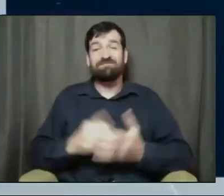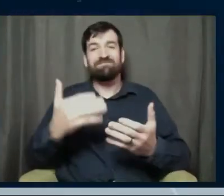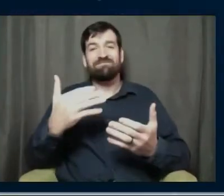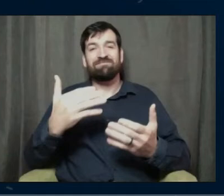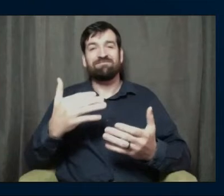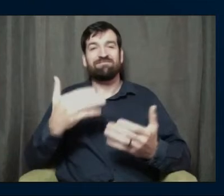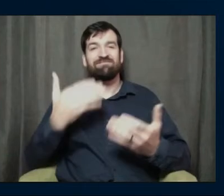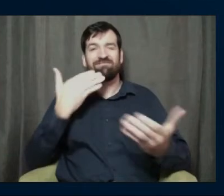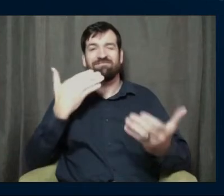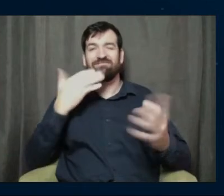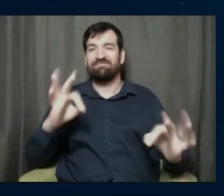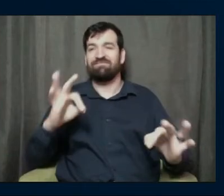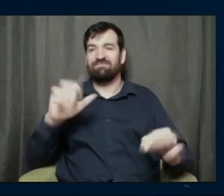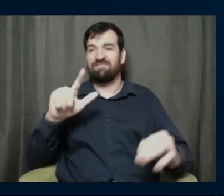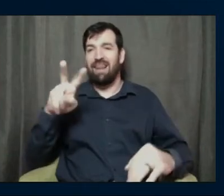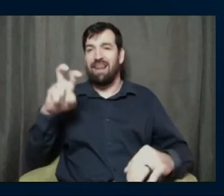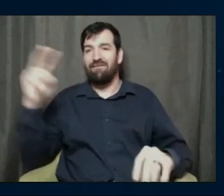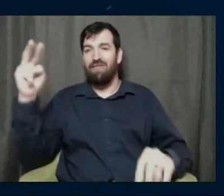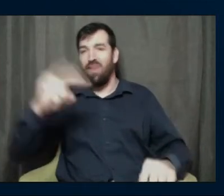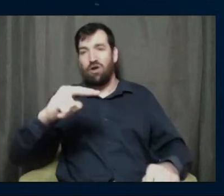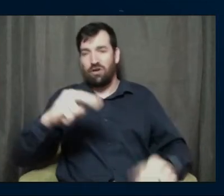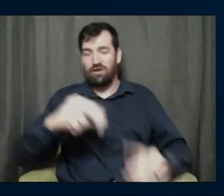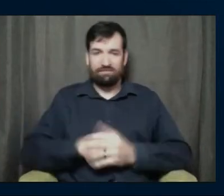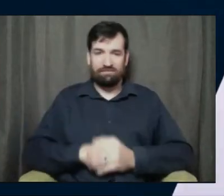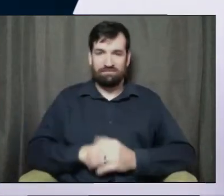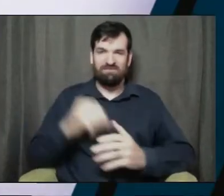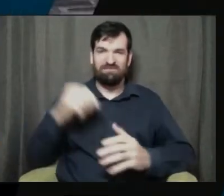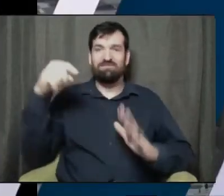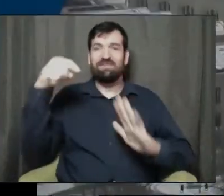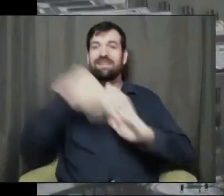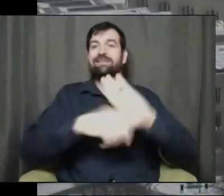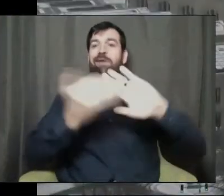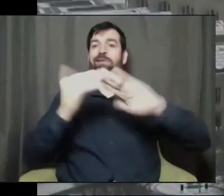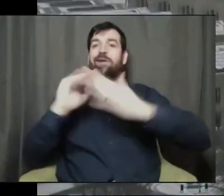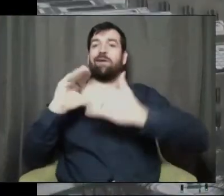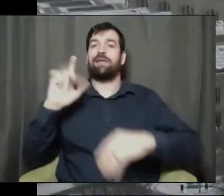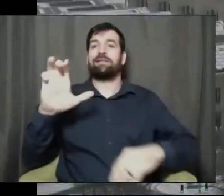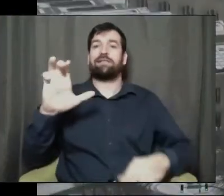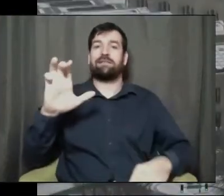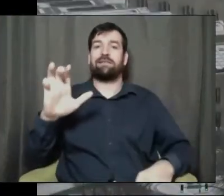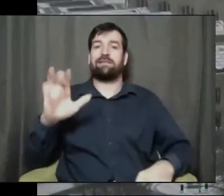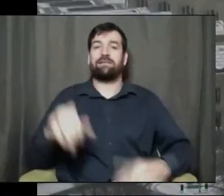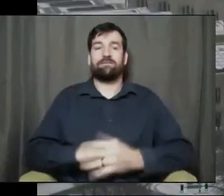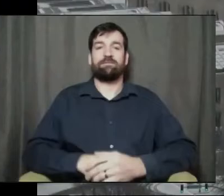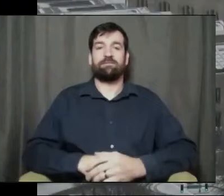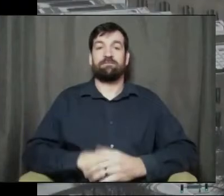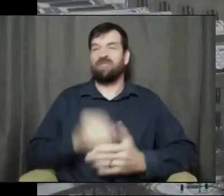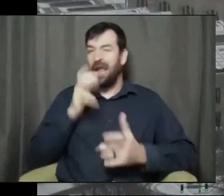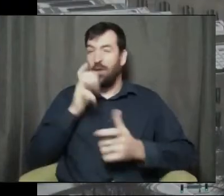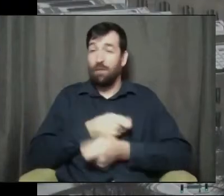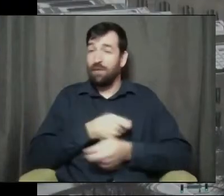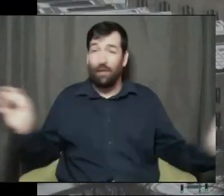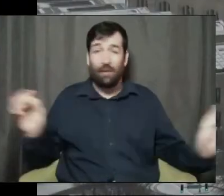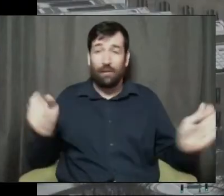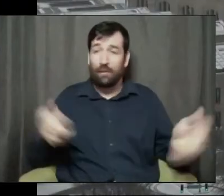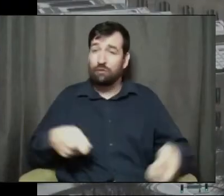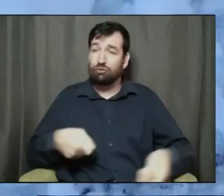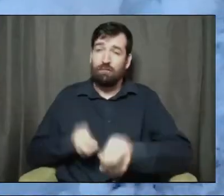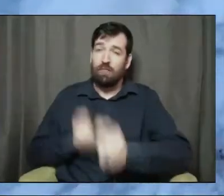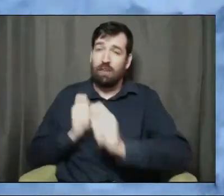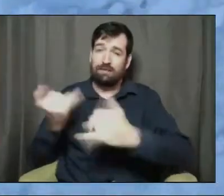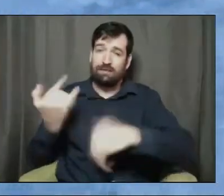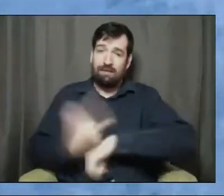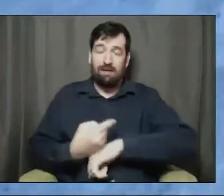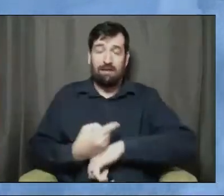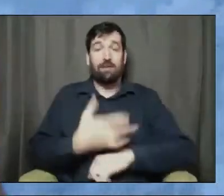take a live look at EarthCam, downtown Kansas City. I will be doing no shoveling today, I'll just say that. Cardiologists here at the health system, though,